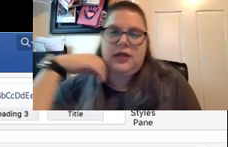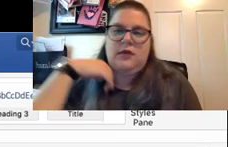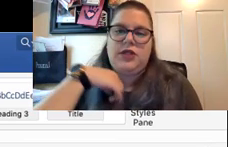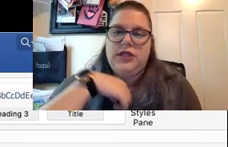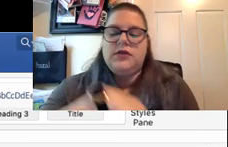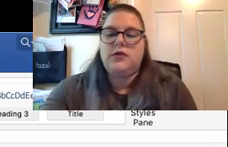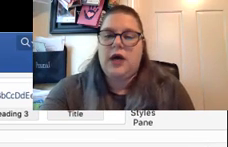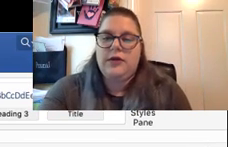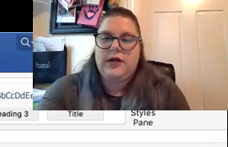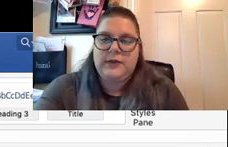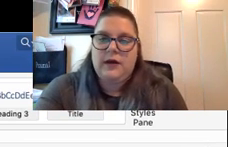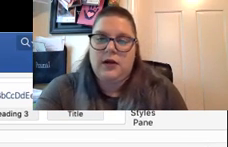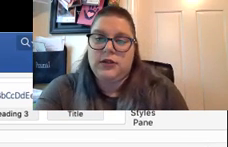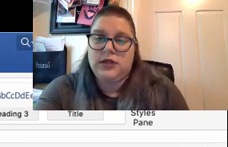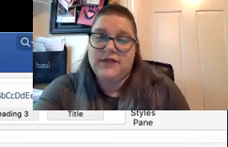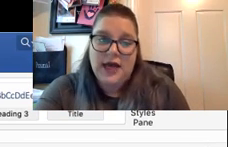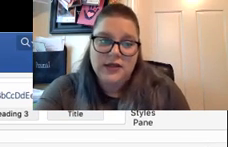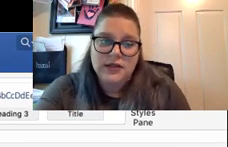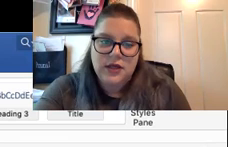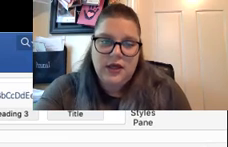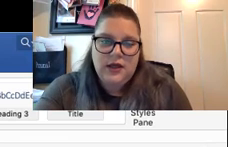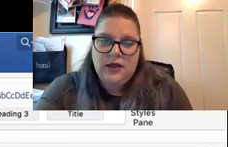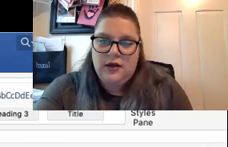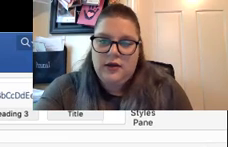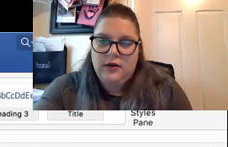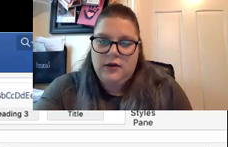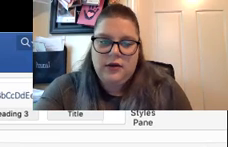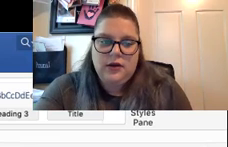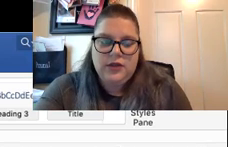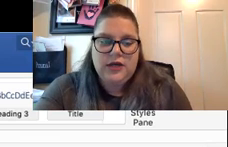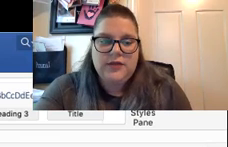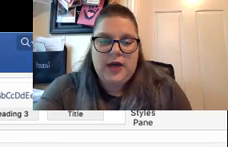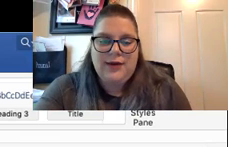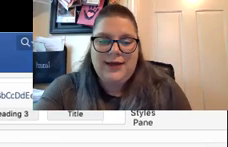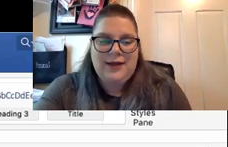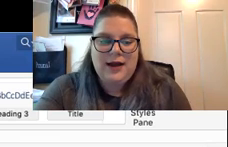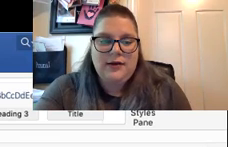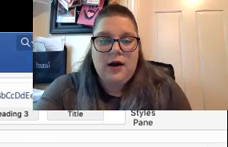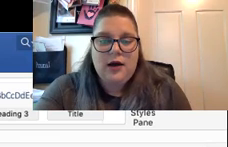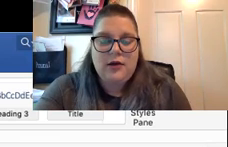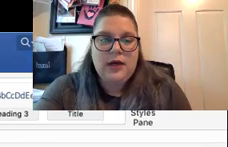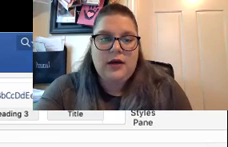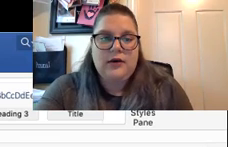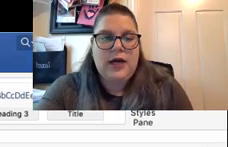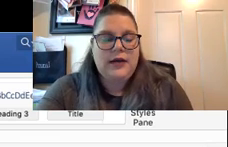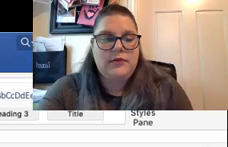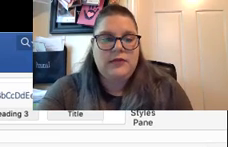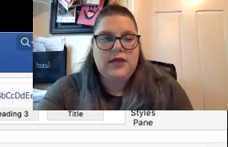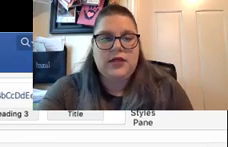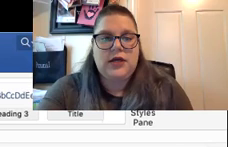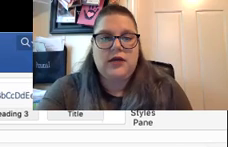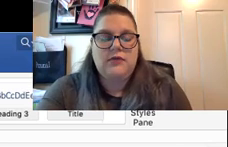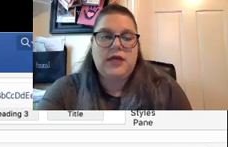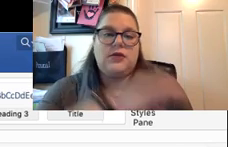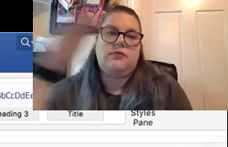Then in the images, we talked about alternative text. We talked about inline items,